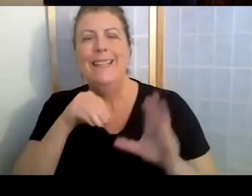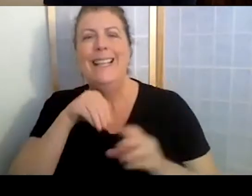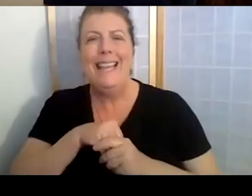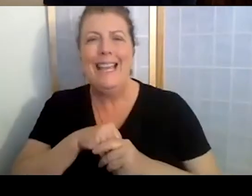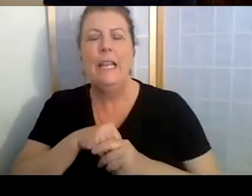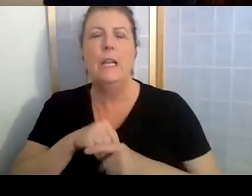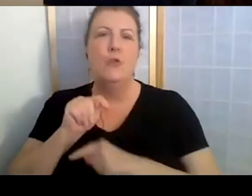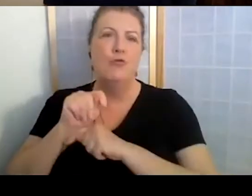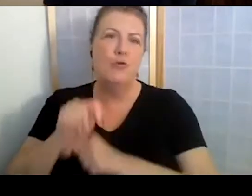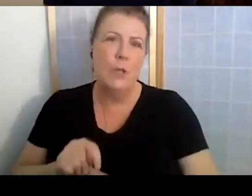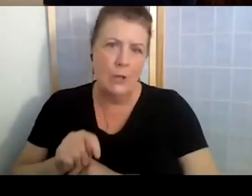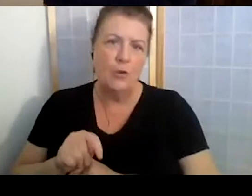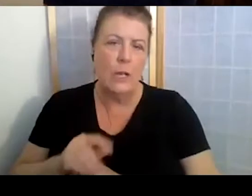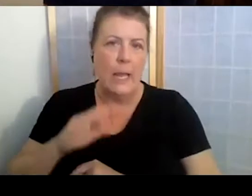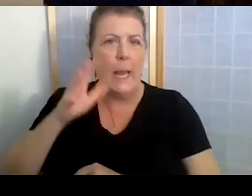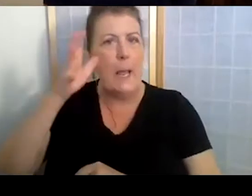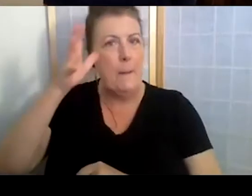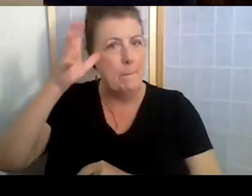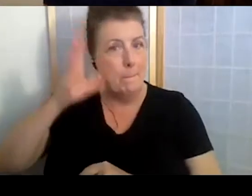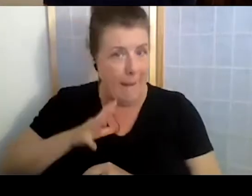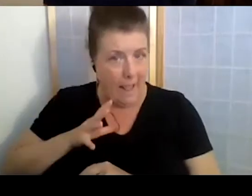is, you know, virtually every profession,